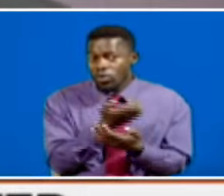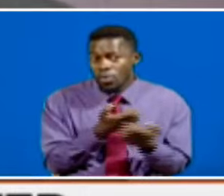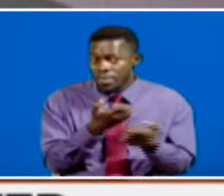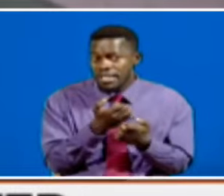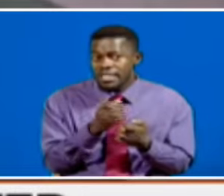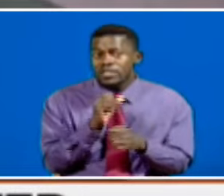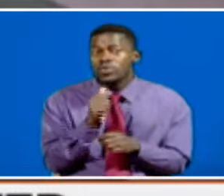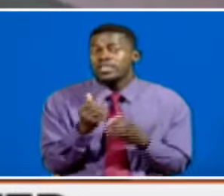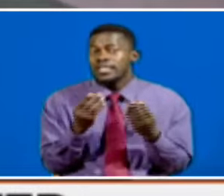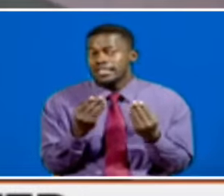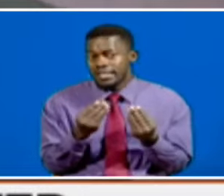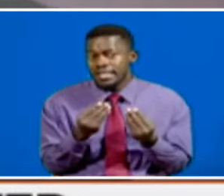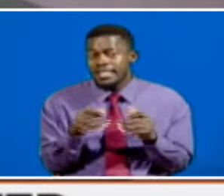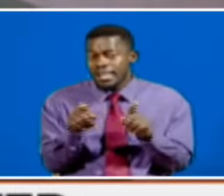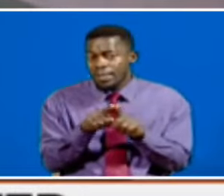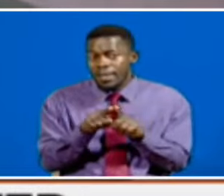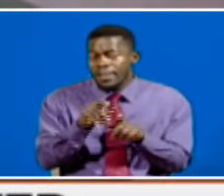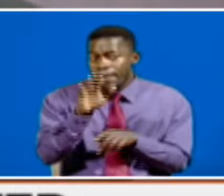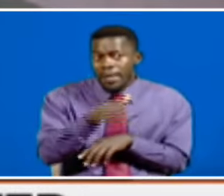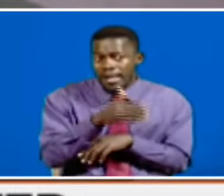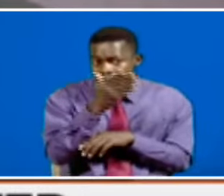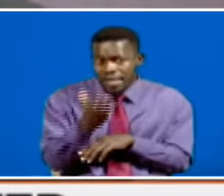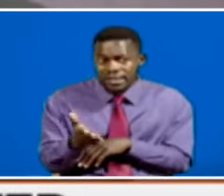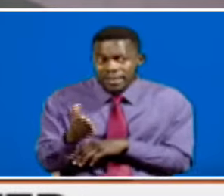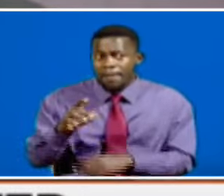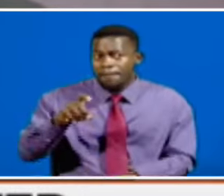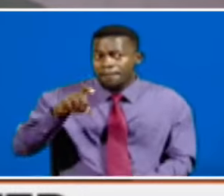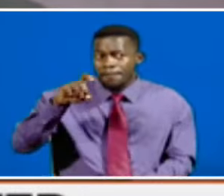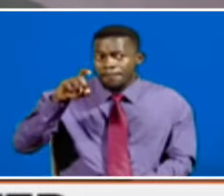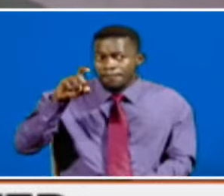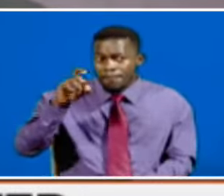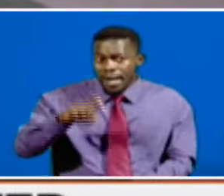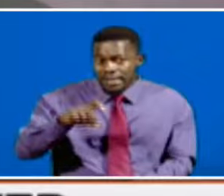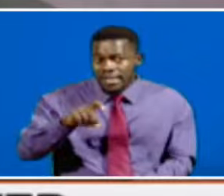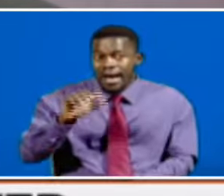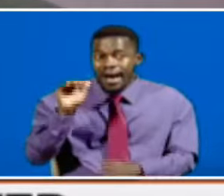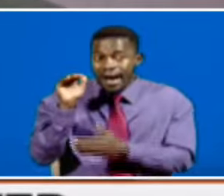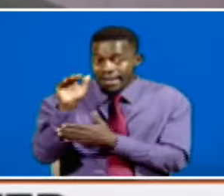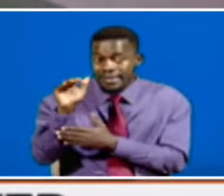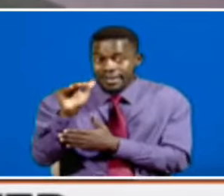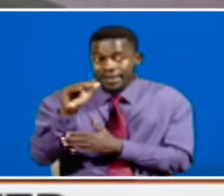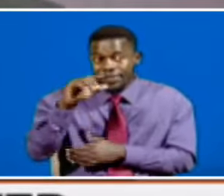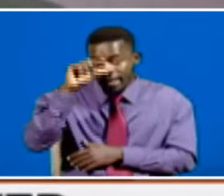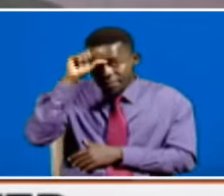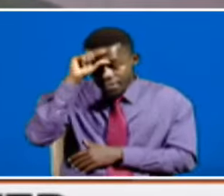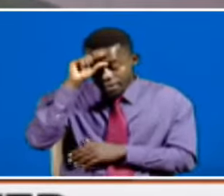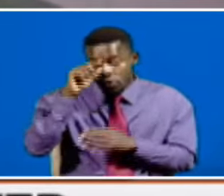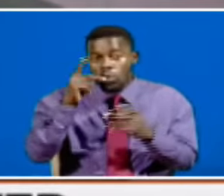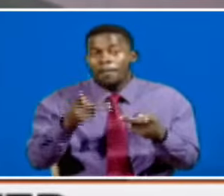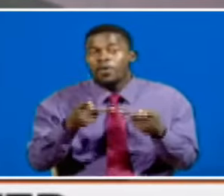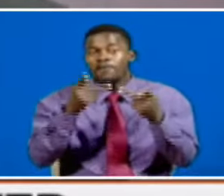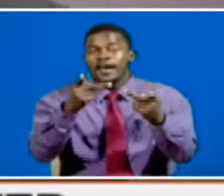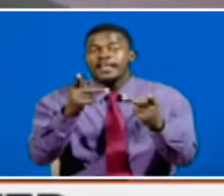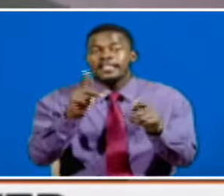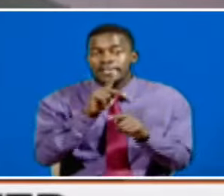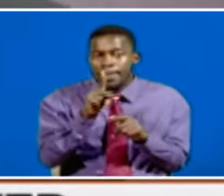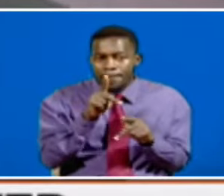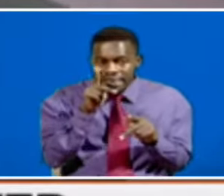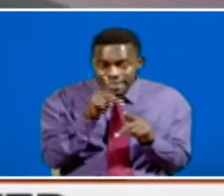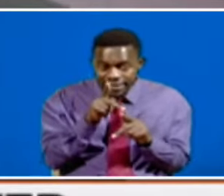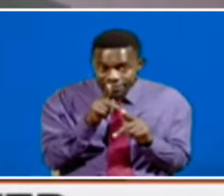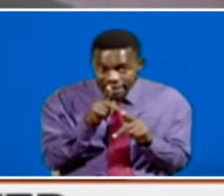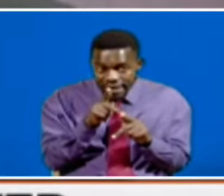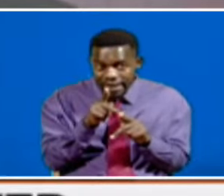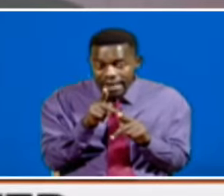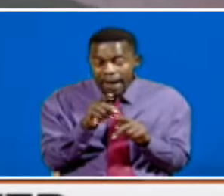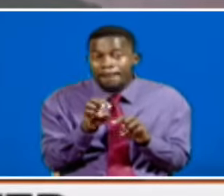addition, they must ask the government to provide specific measures,